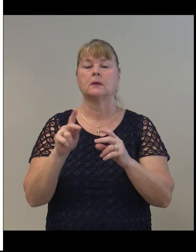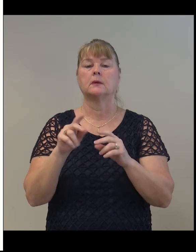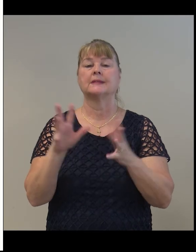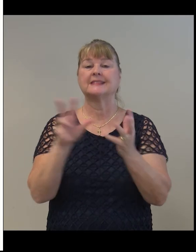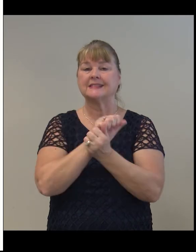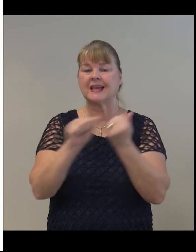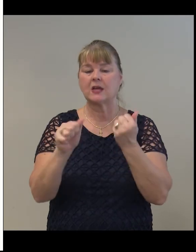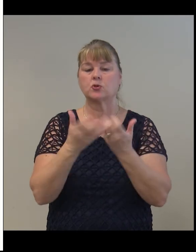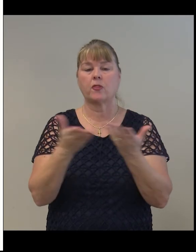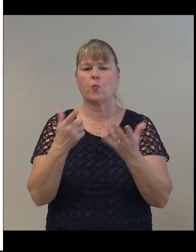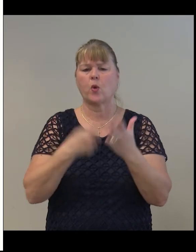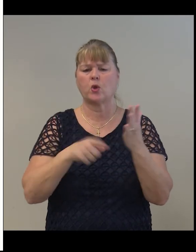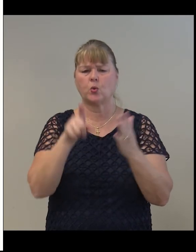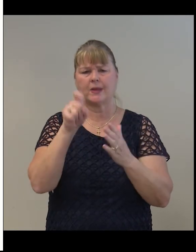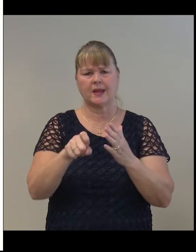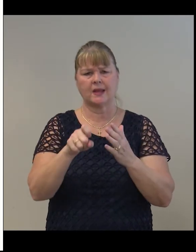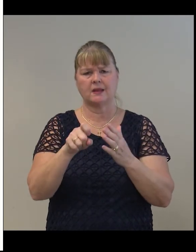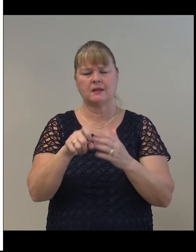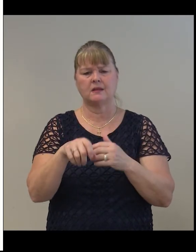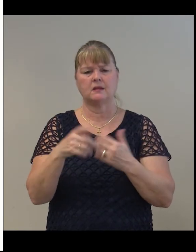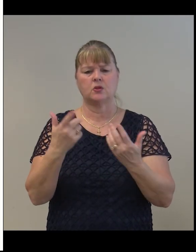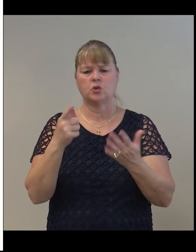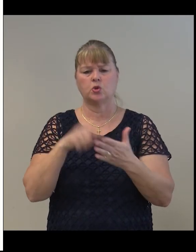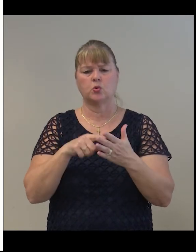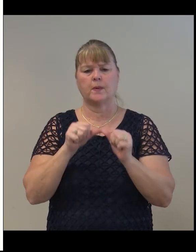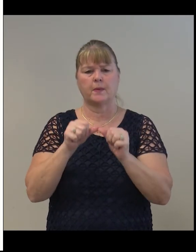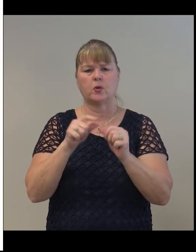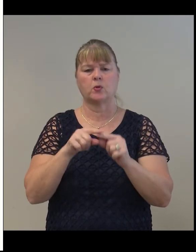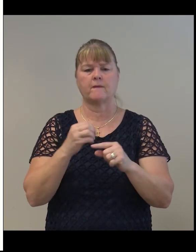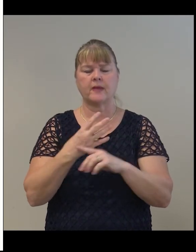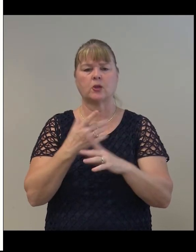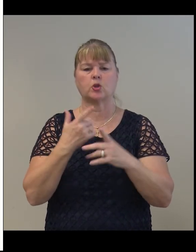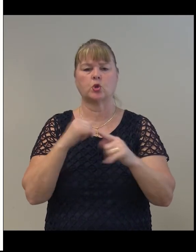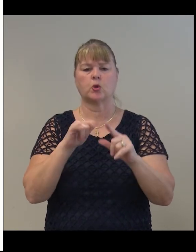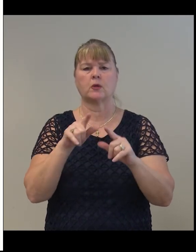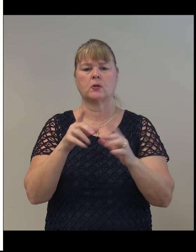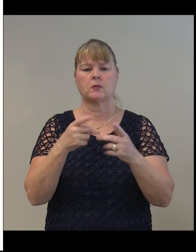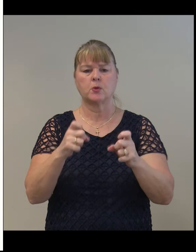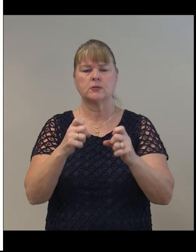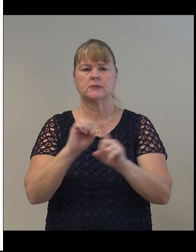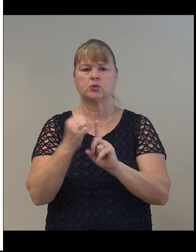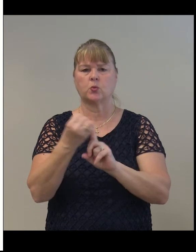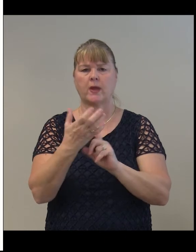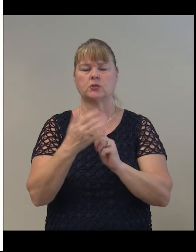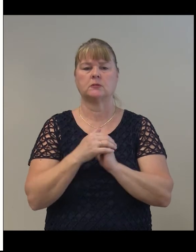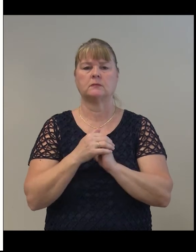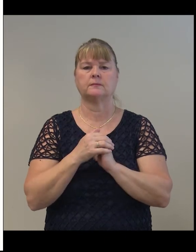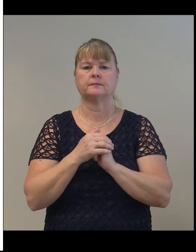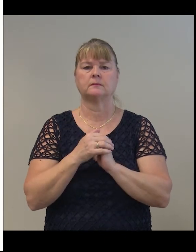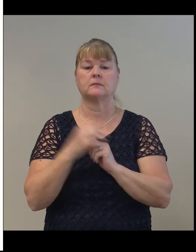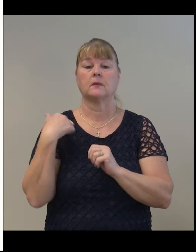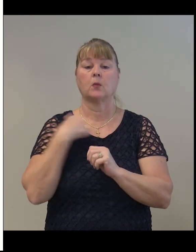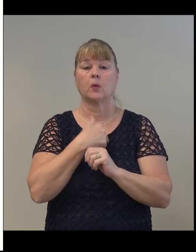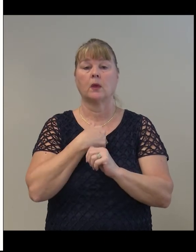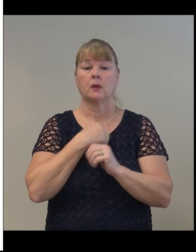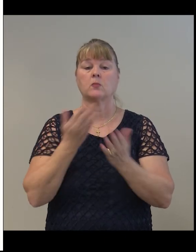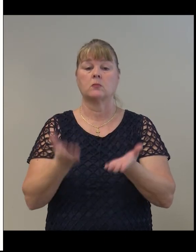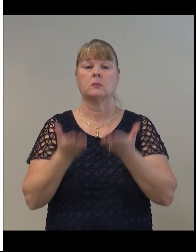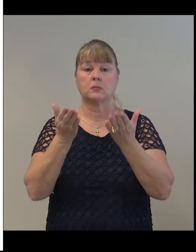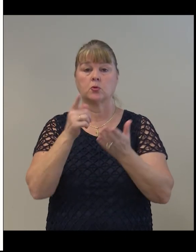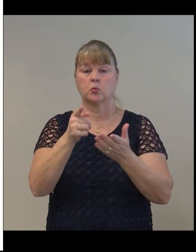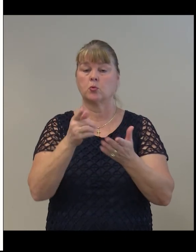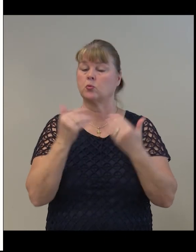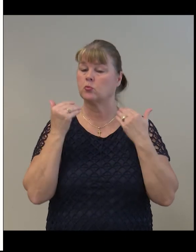All right, disaster supplies. What do you need to be able to be effective during an emergency situation? We